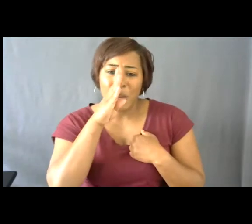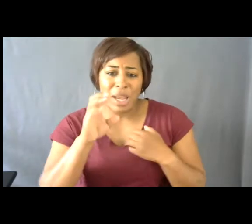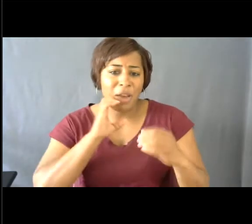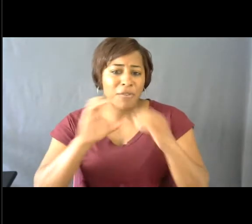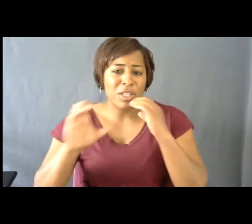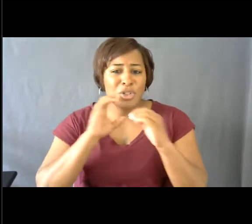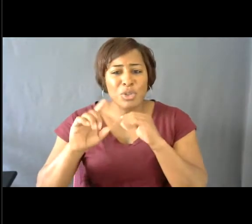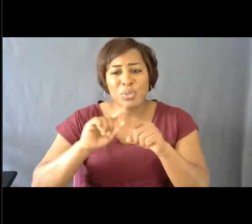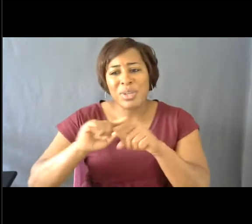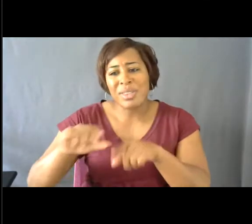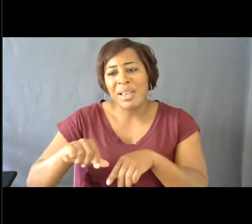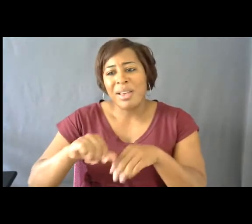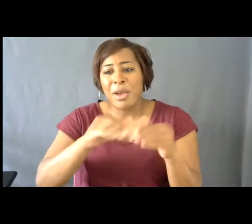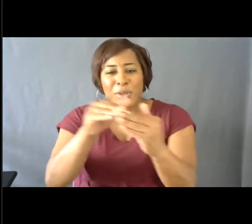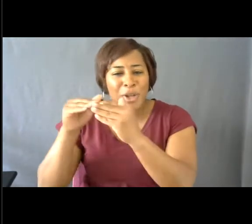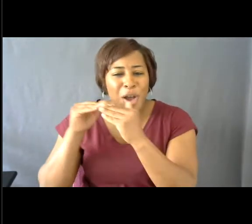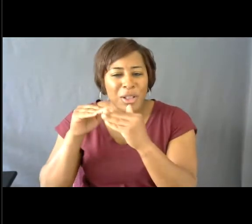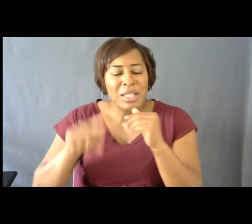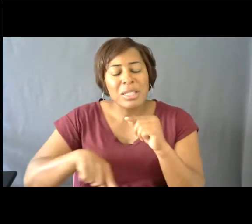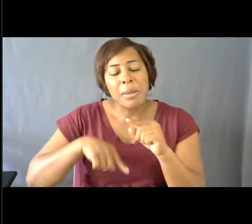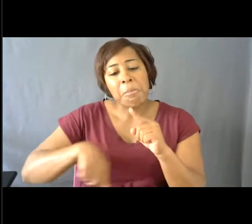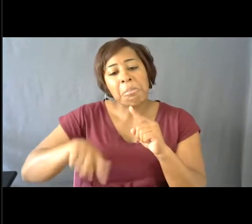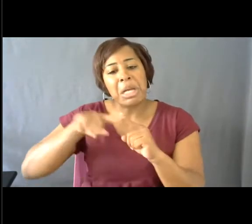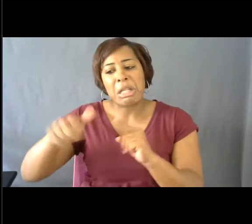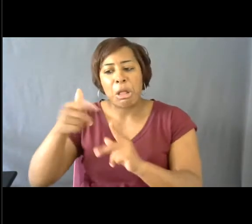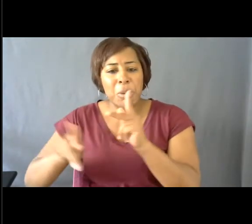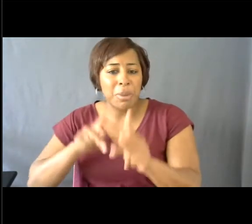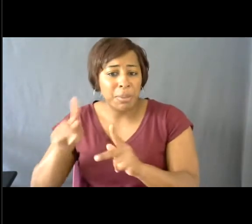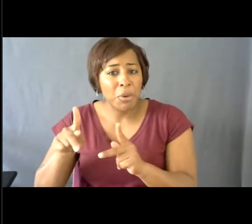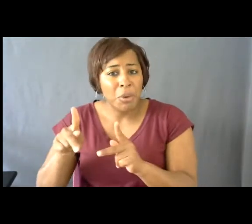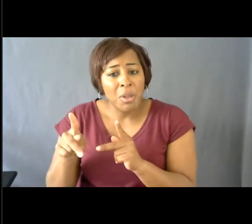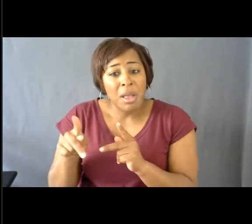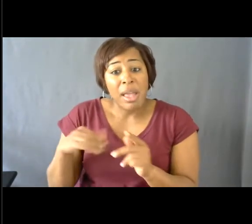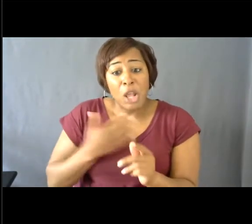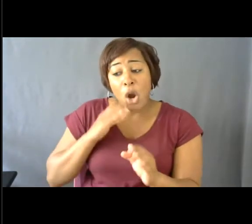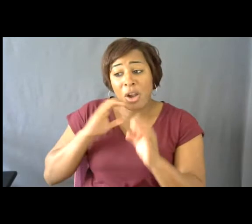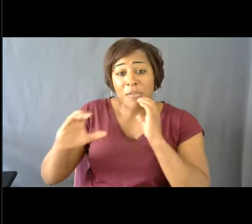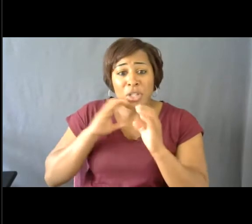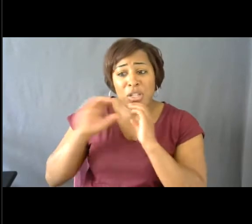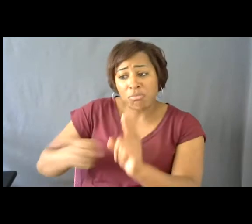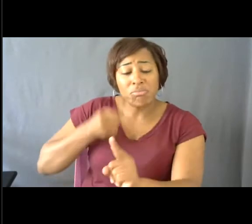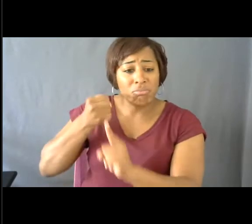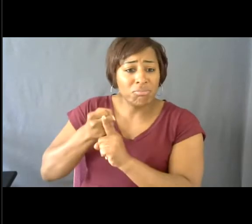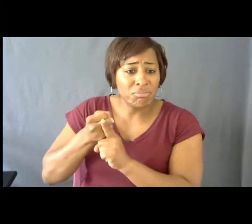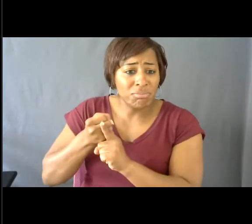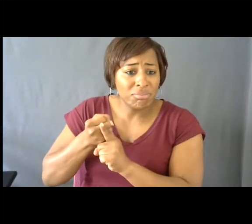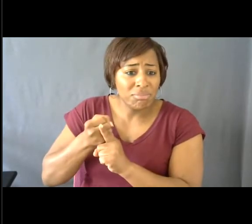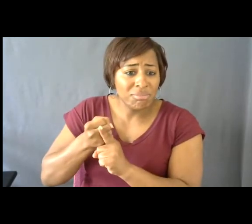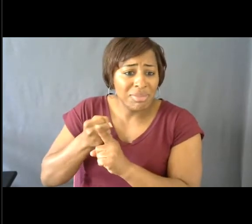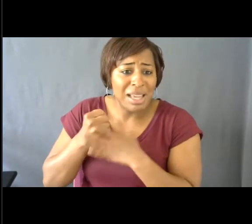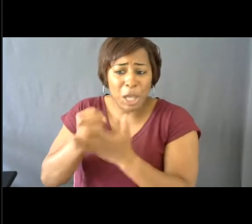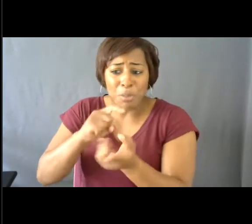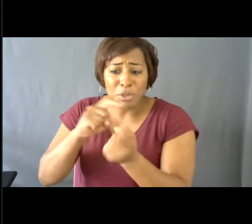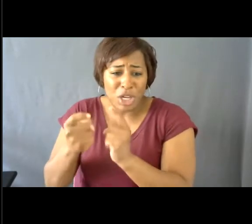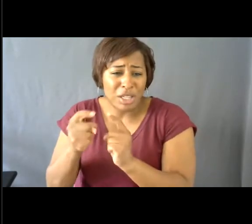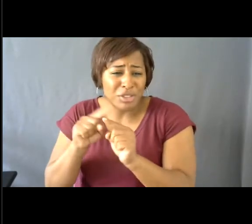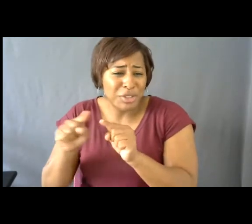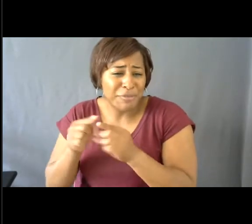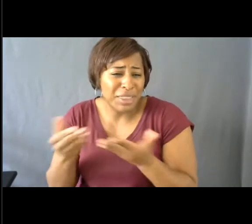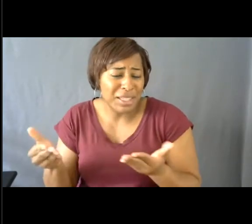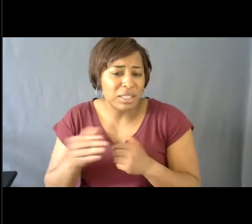other parts of the enterprise, and things have changed as a result of those conversations. And so you guys both put it really